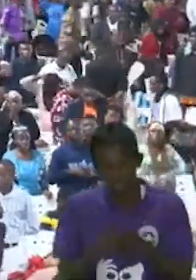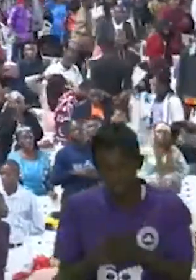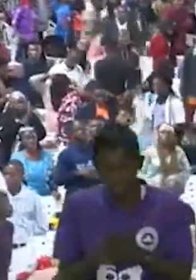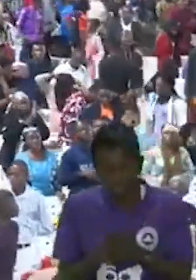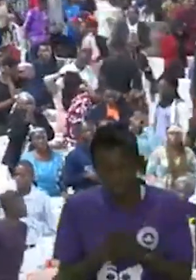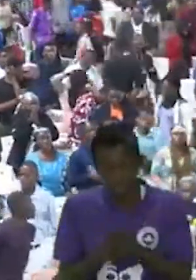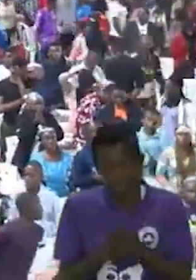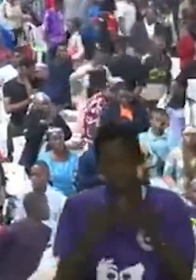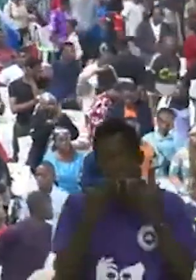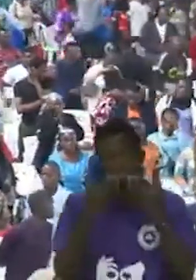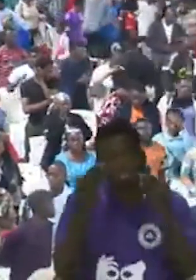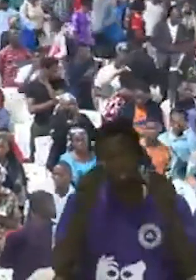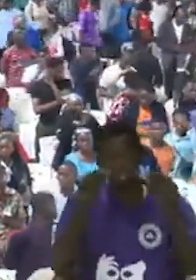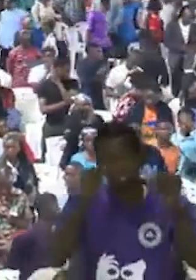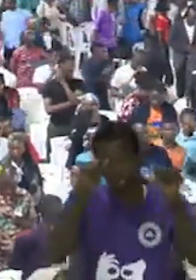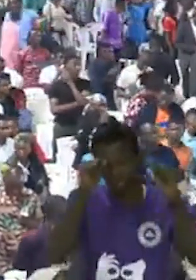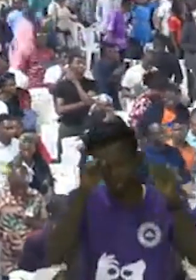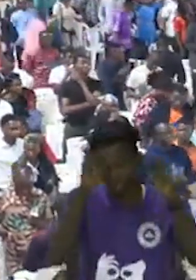Thank you, Father.